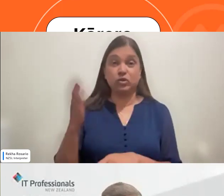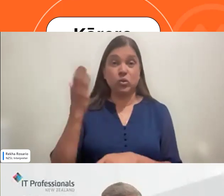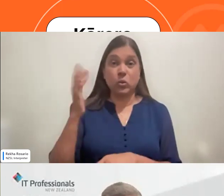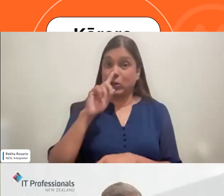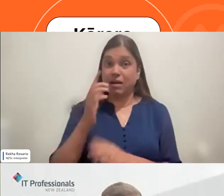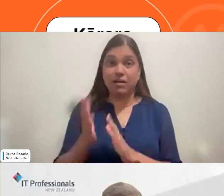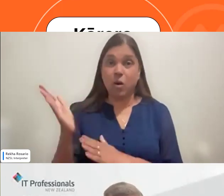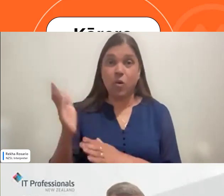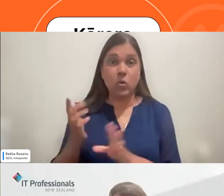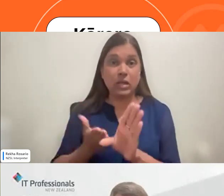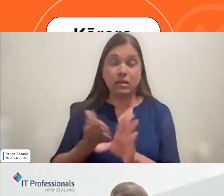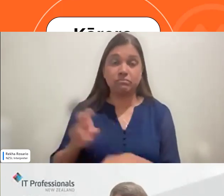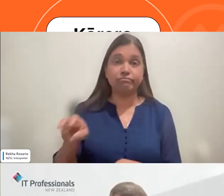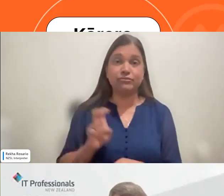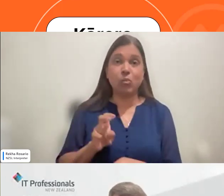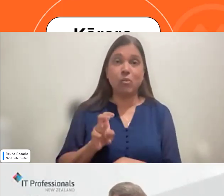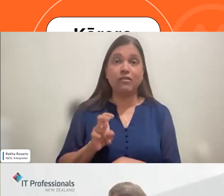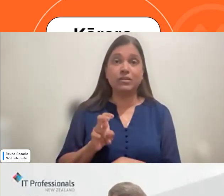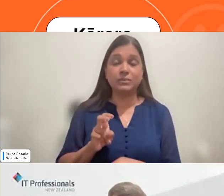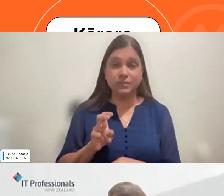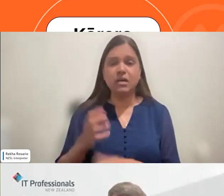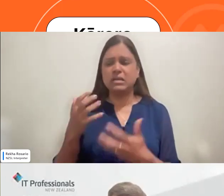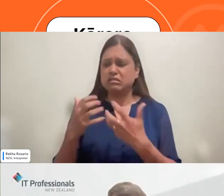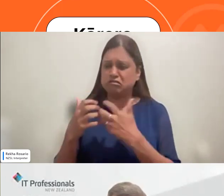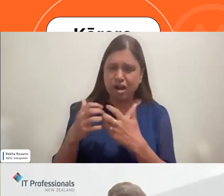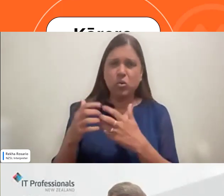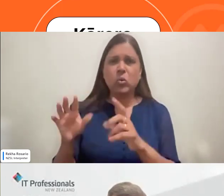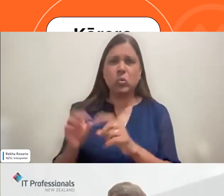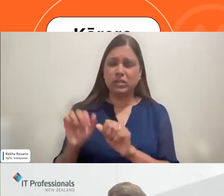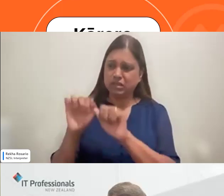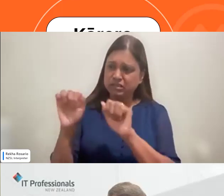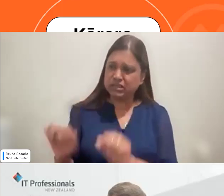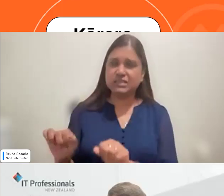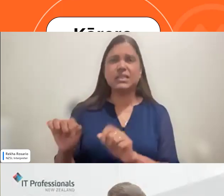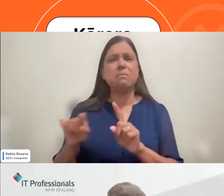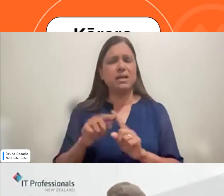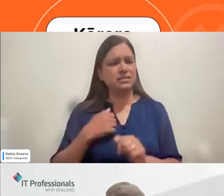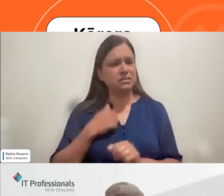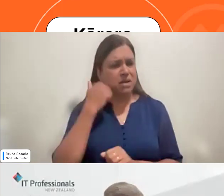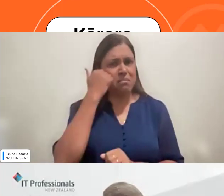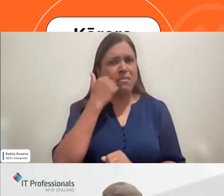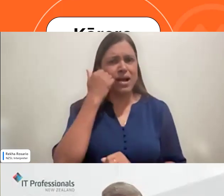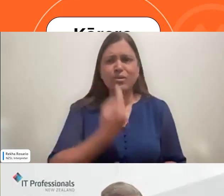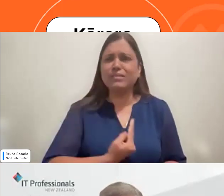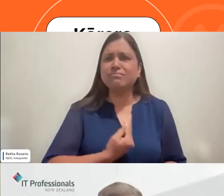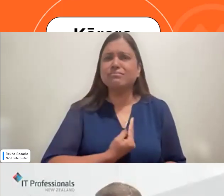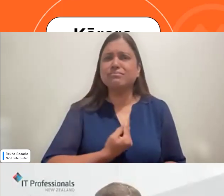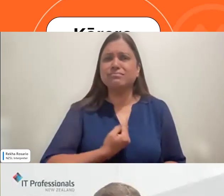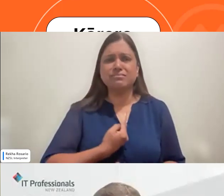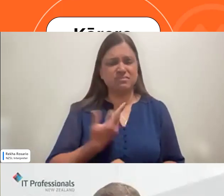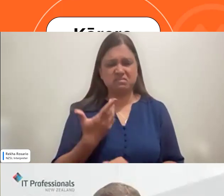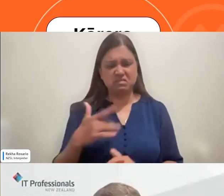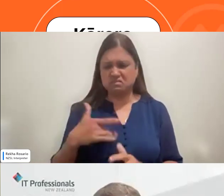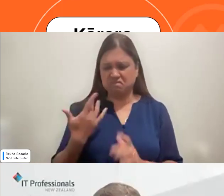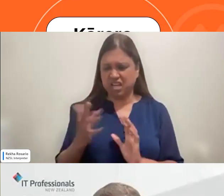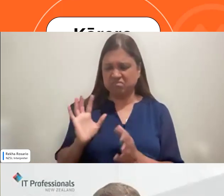young age and really struggling with the whole school system, as well as my Māoritanga, being disconnected from my